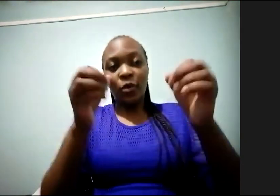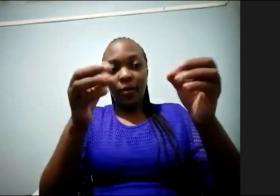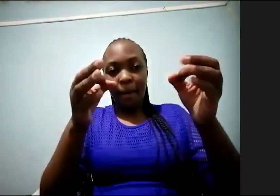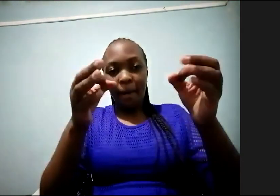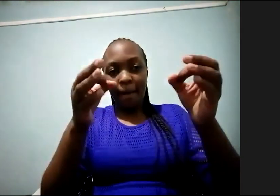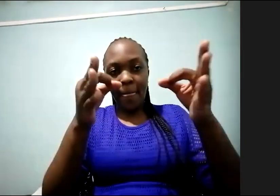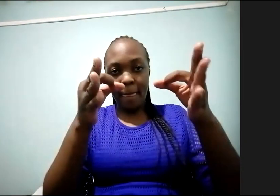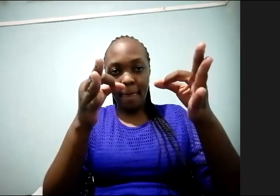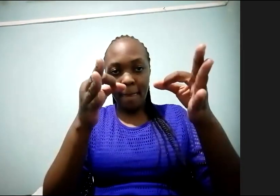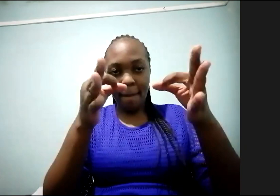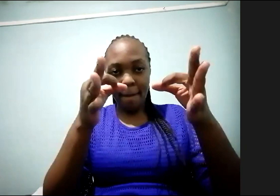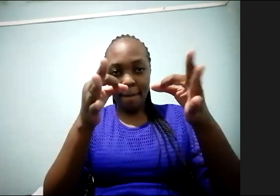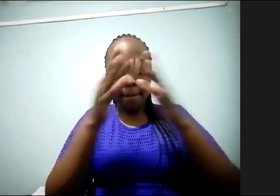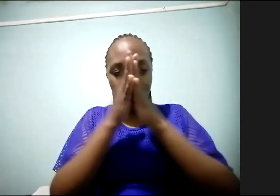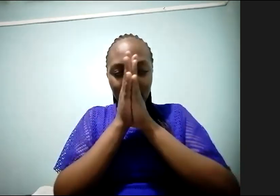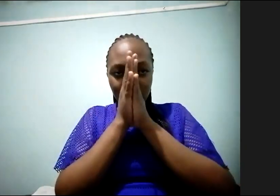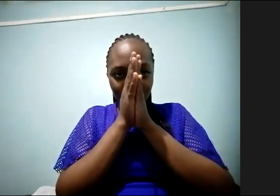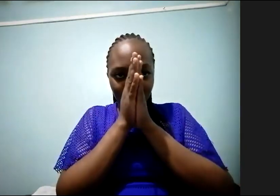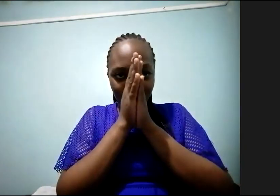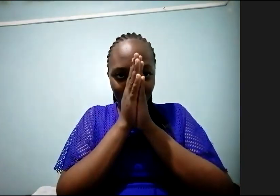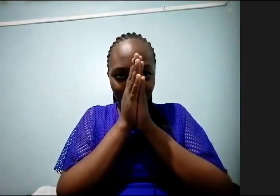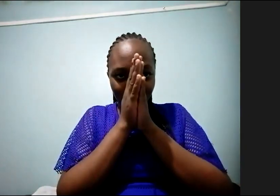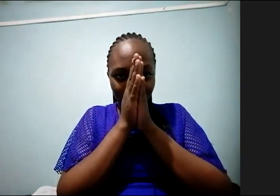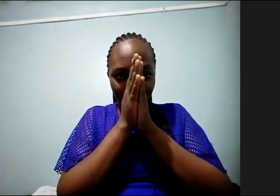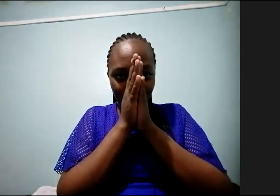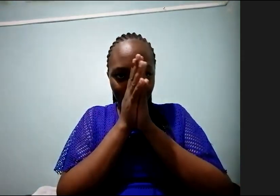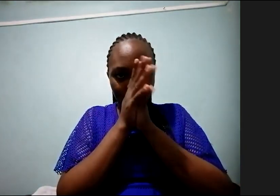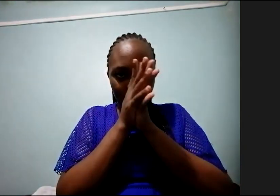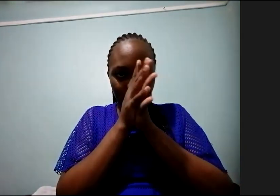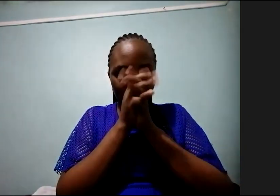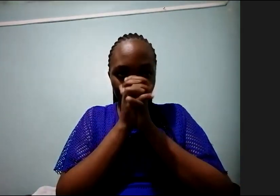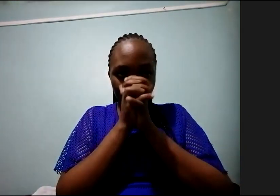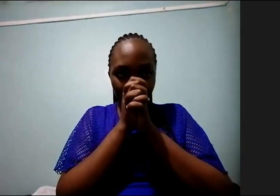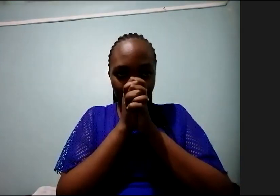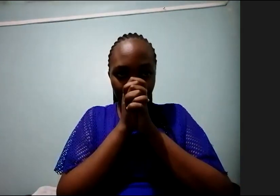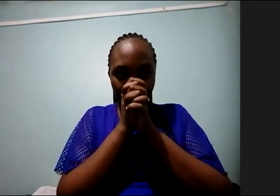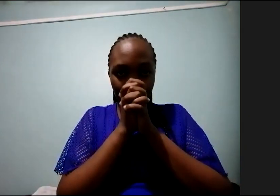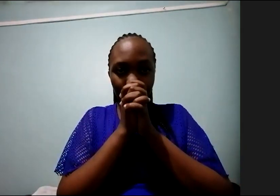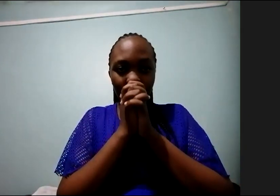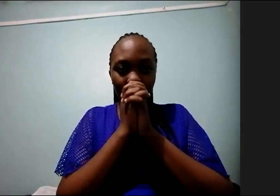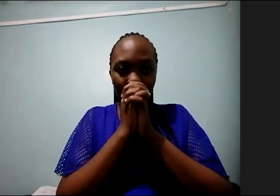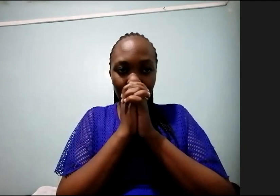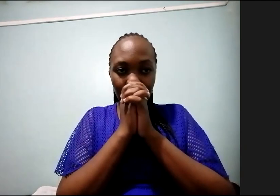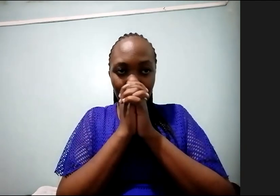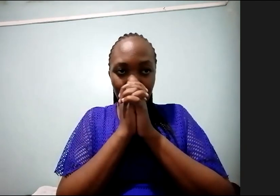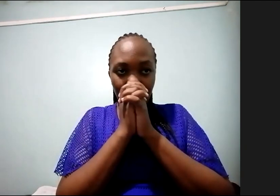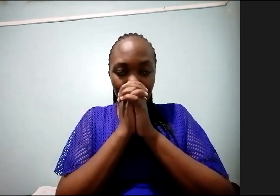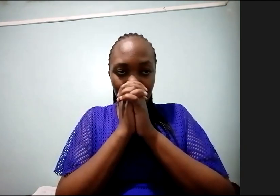I heard Brian saying like he lost me from the 10th slide. So I wanted to know.